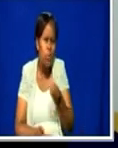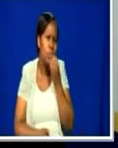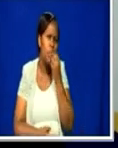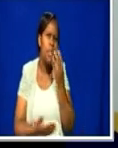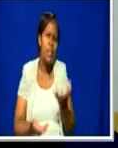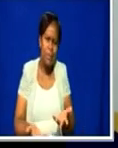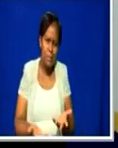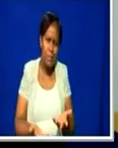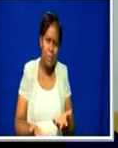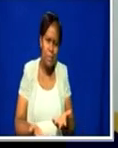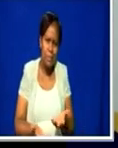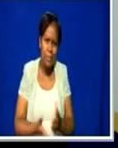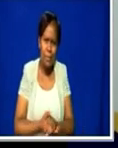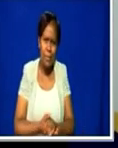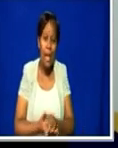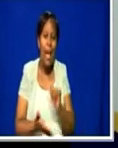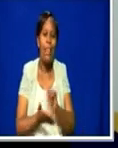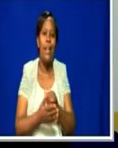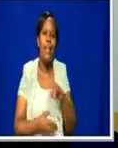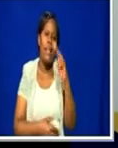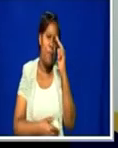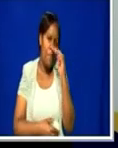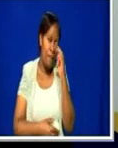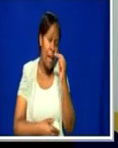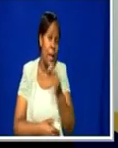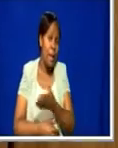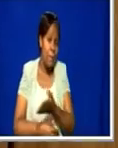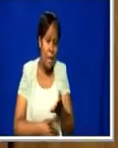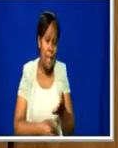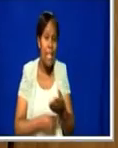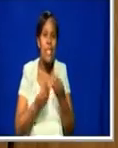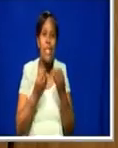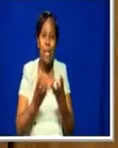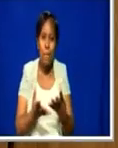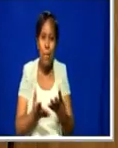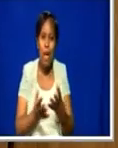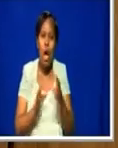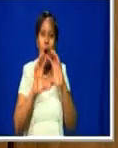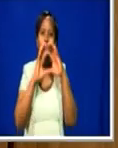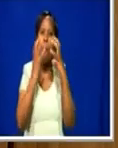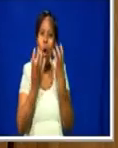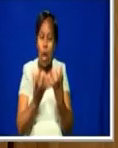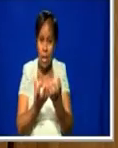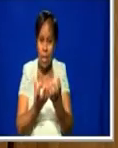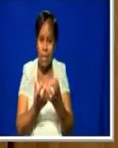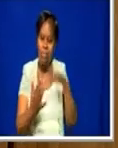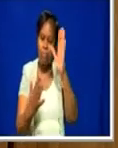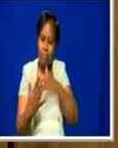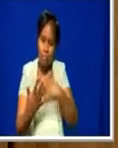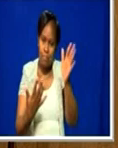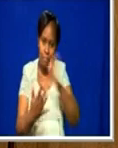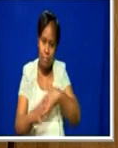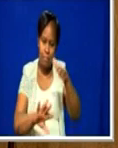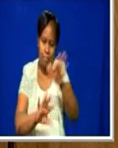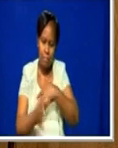one. That is very funny. But they are simply balls that have been painted Oh, you're